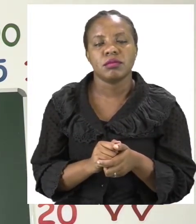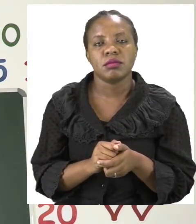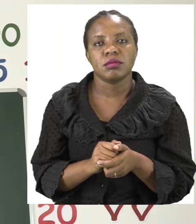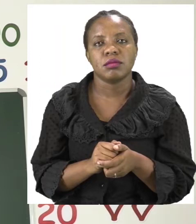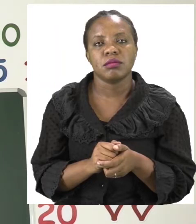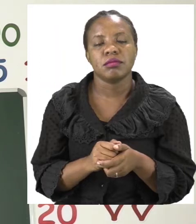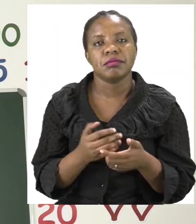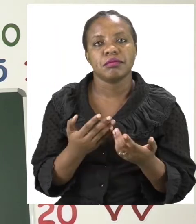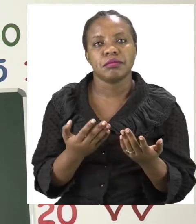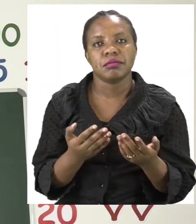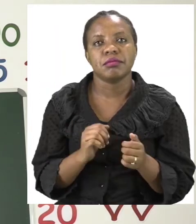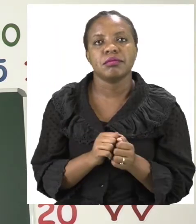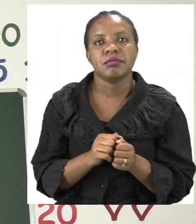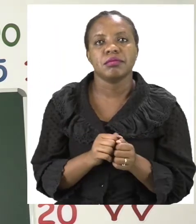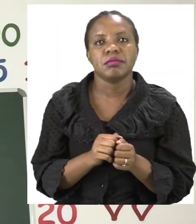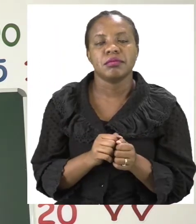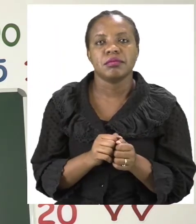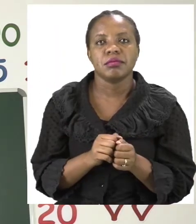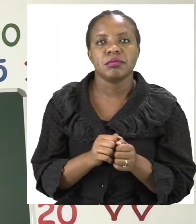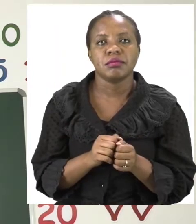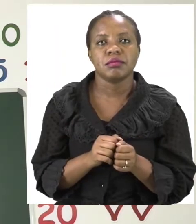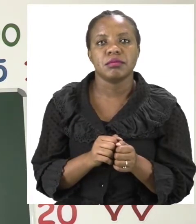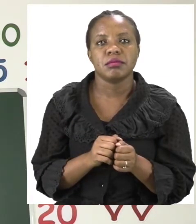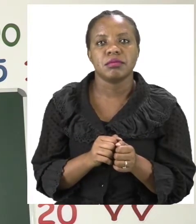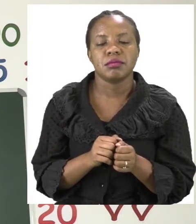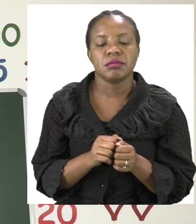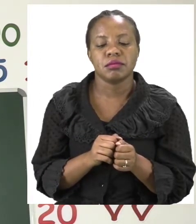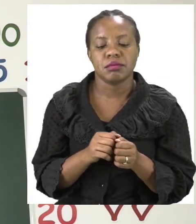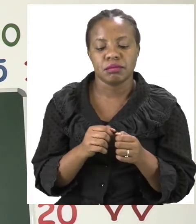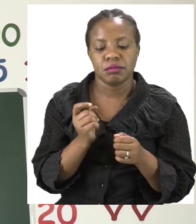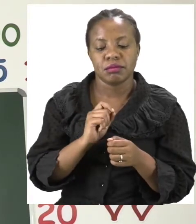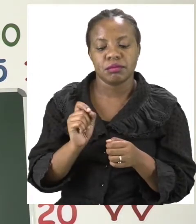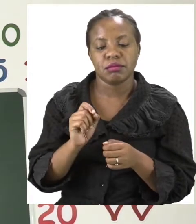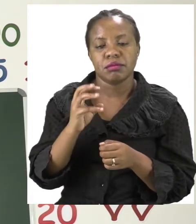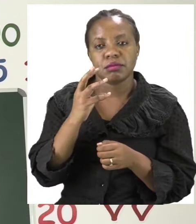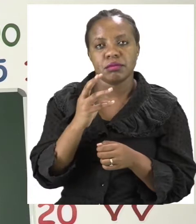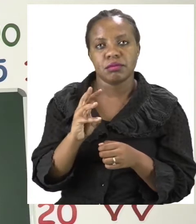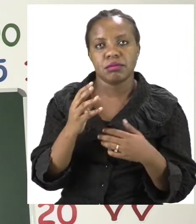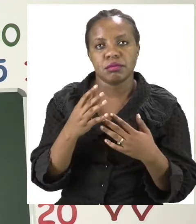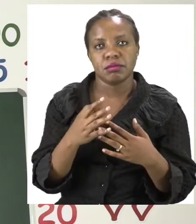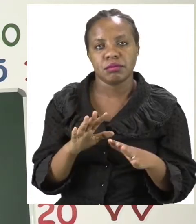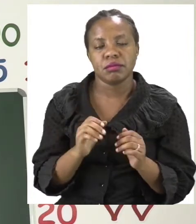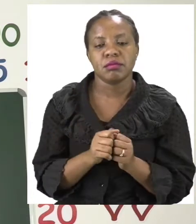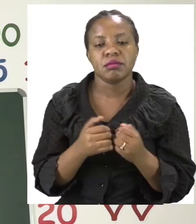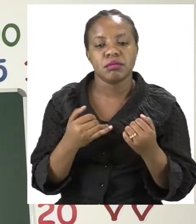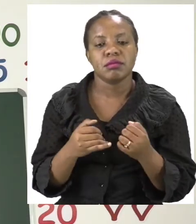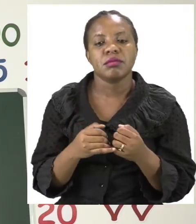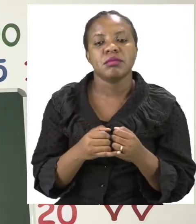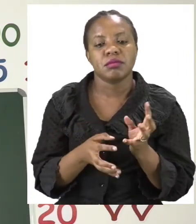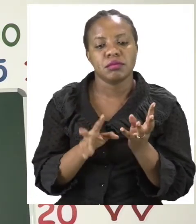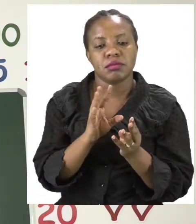Then when we are done writing our 6 underneath our 2, we are going to go to the tens